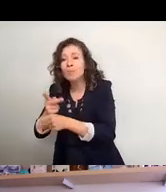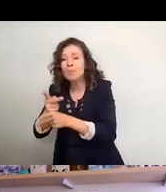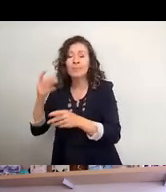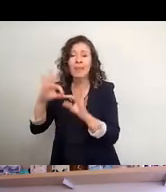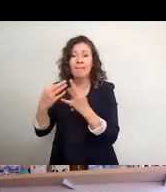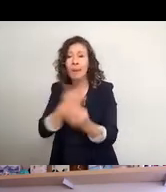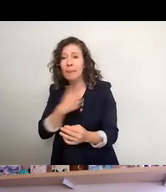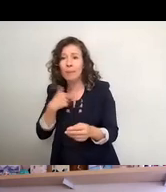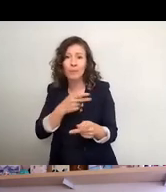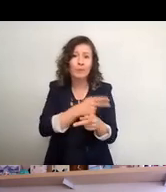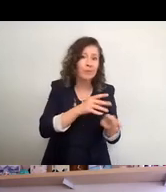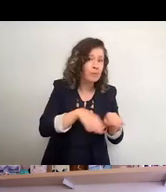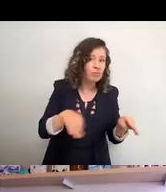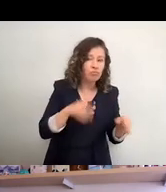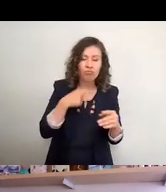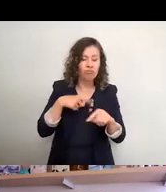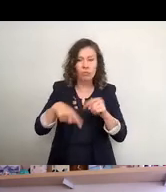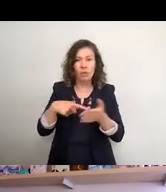children.